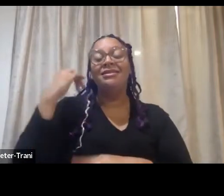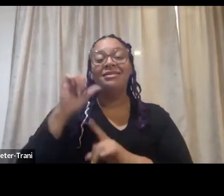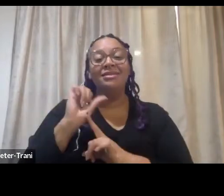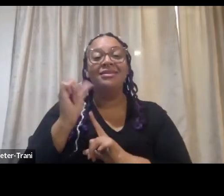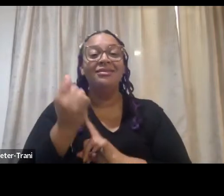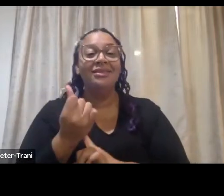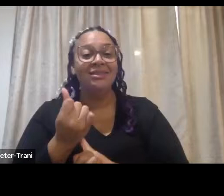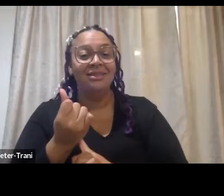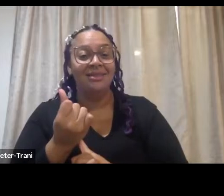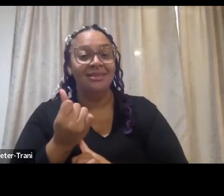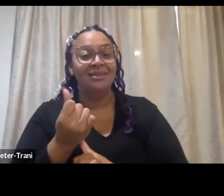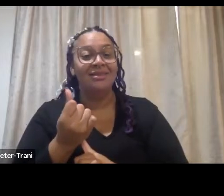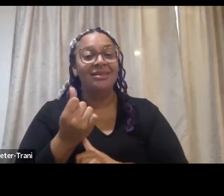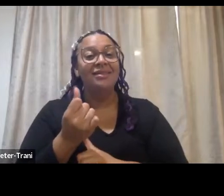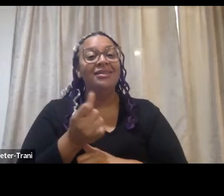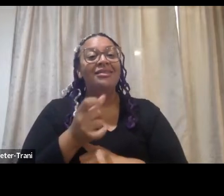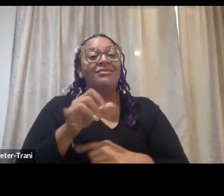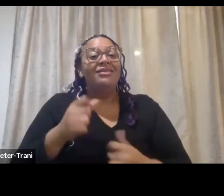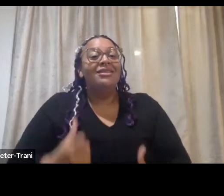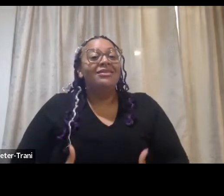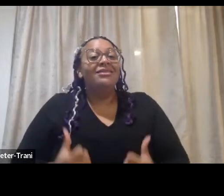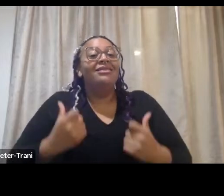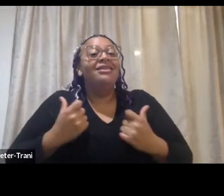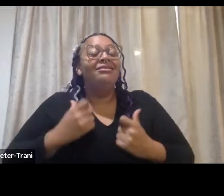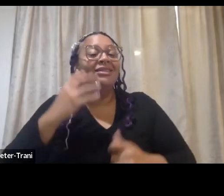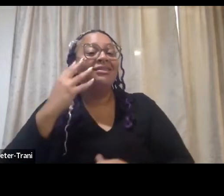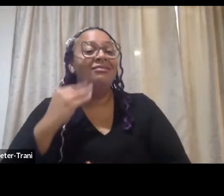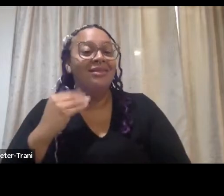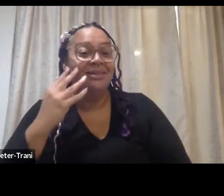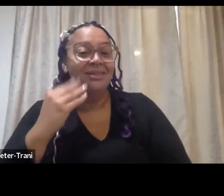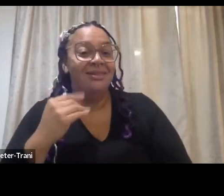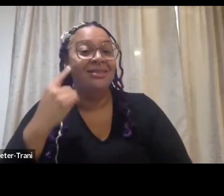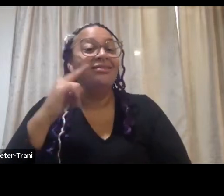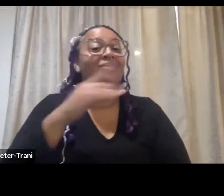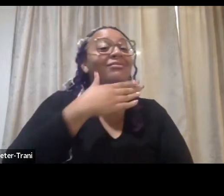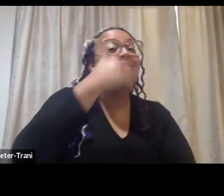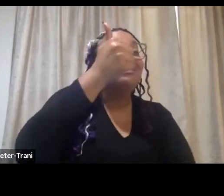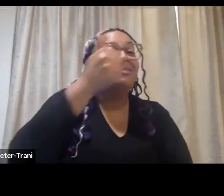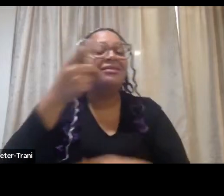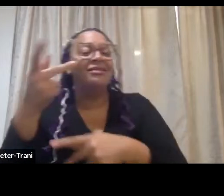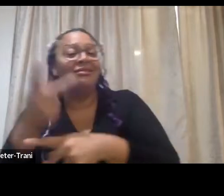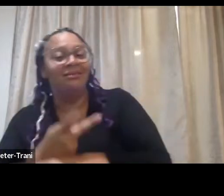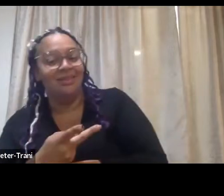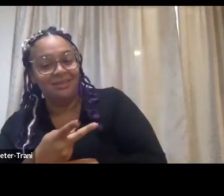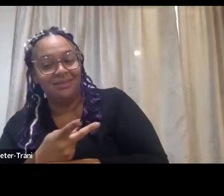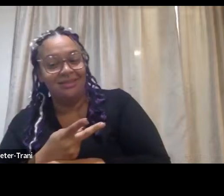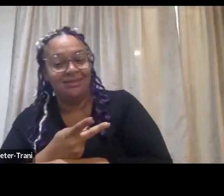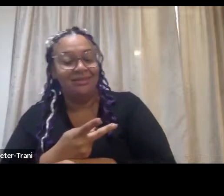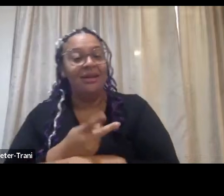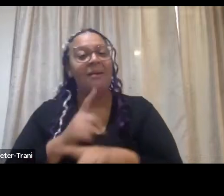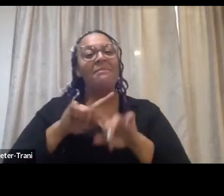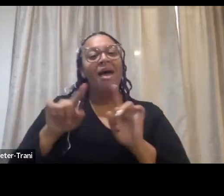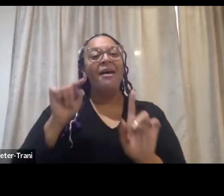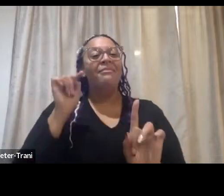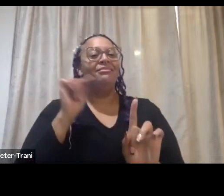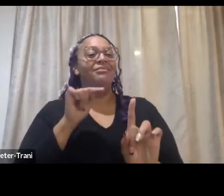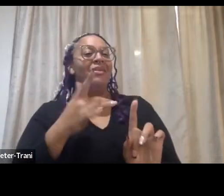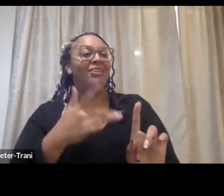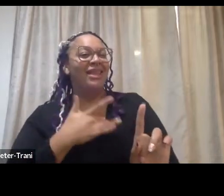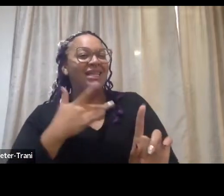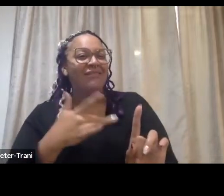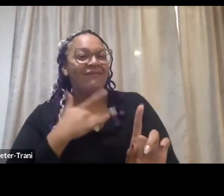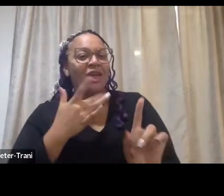are in your lived experience, for better or for worse, right? But this feels more like